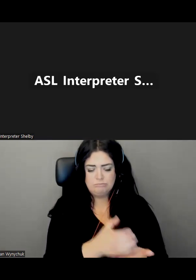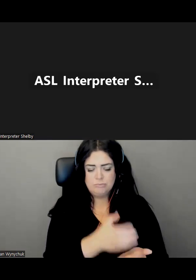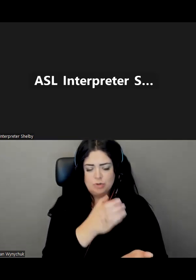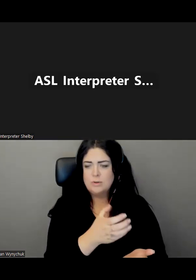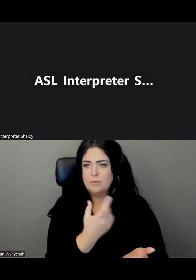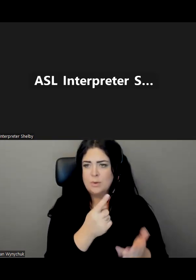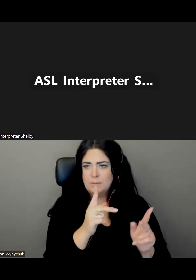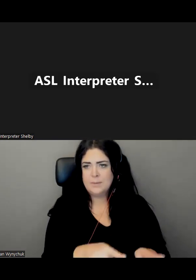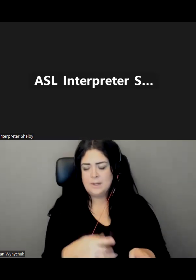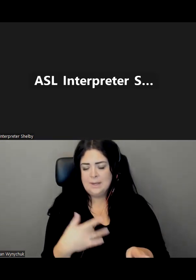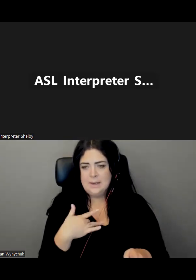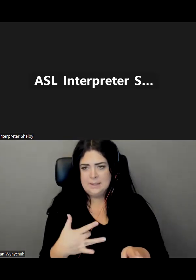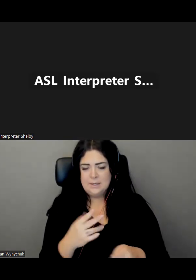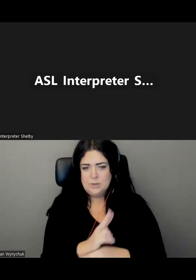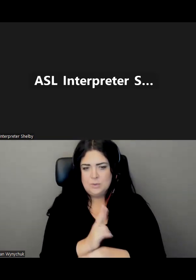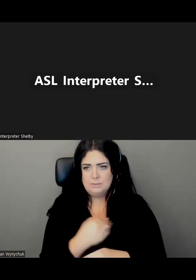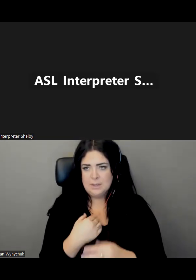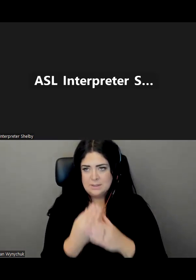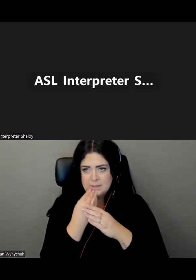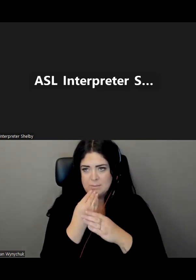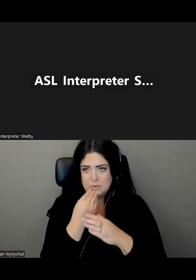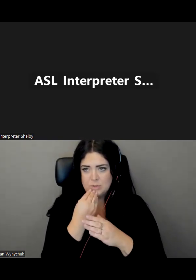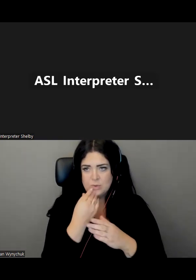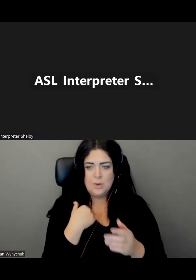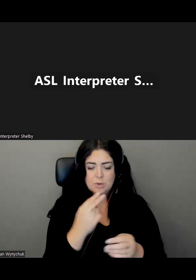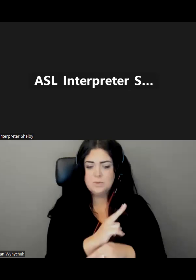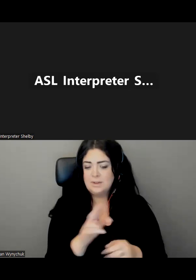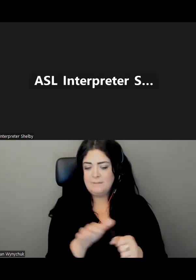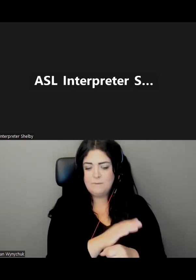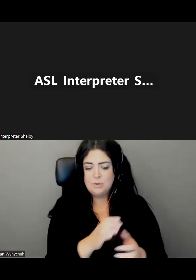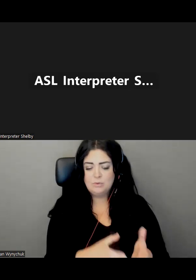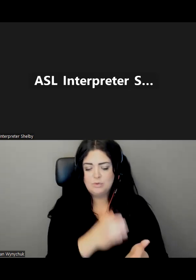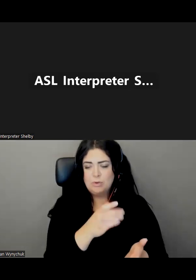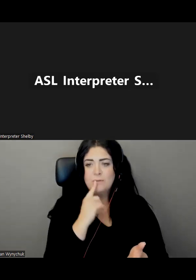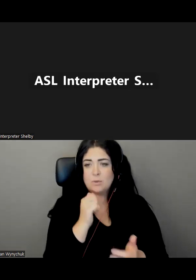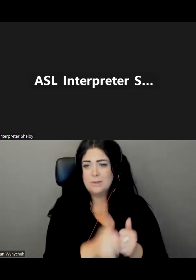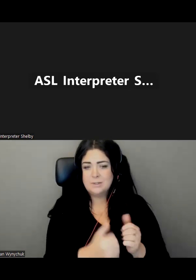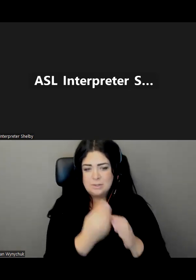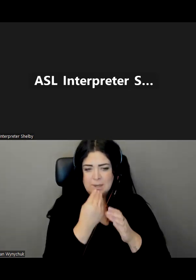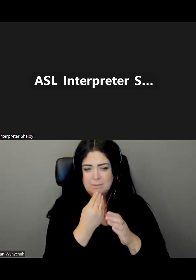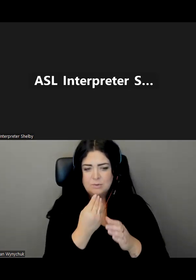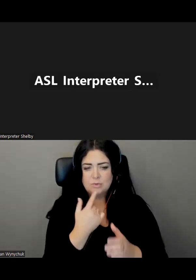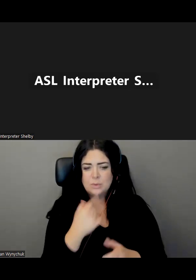up my sandwiches a lot with microgreens. So I usually use like a full jar full on each sandwich. Mm.